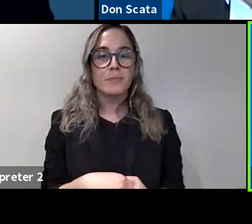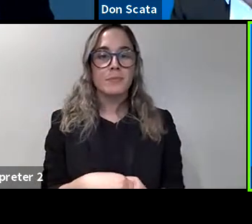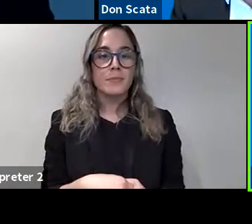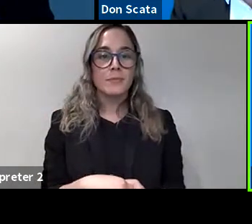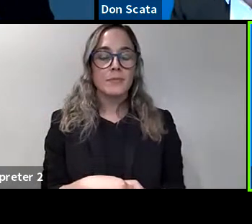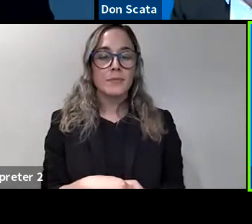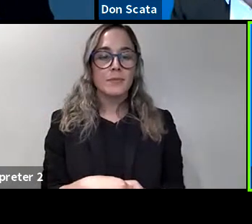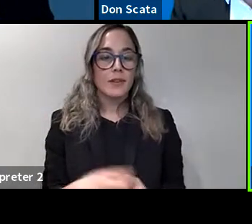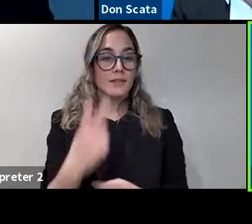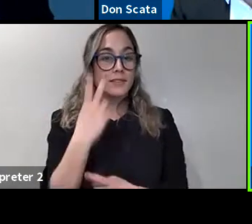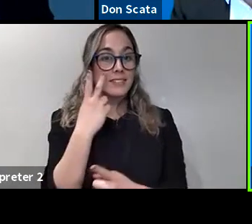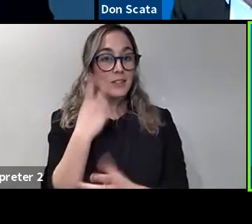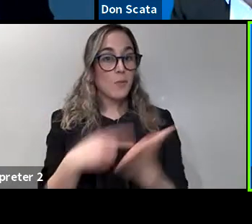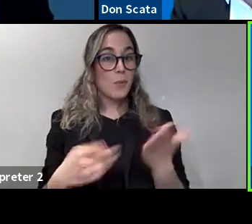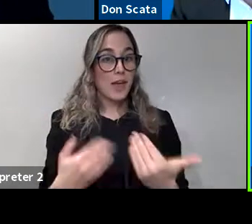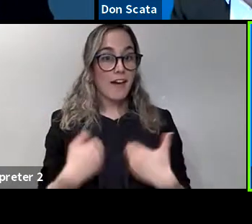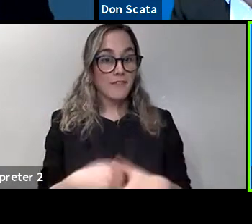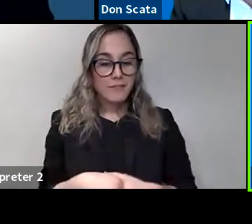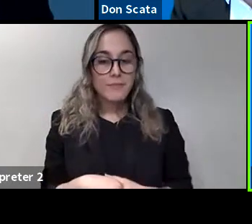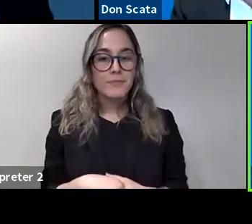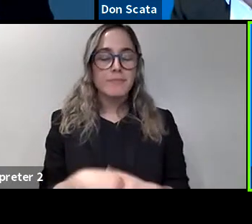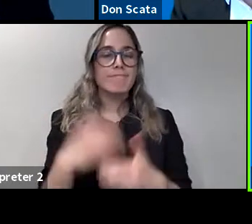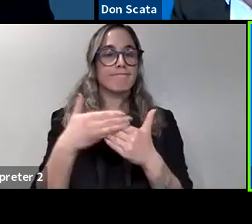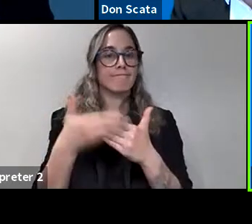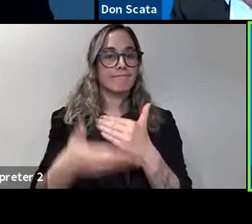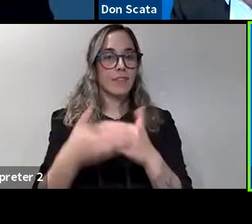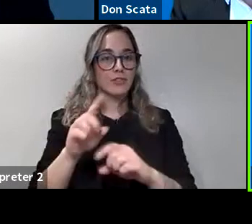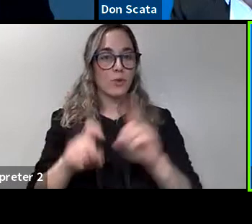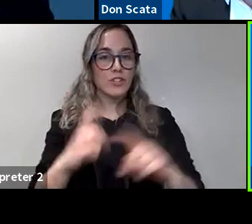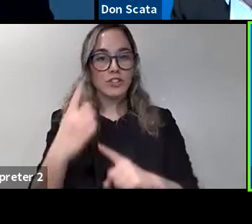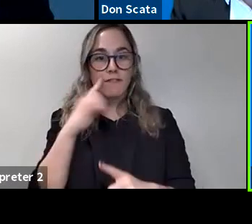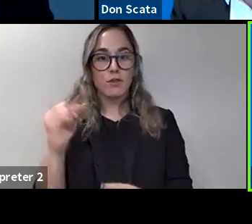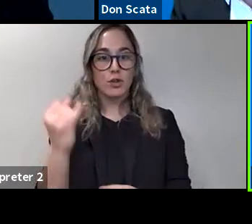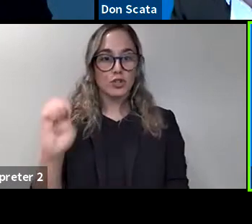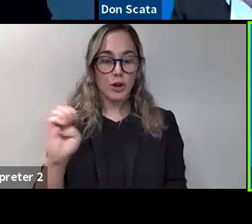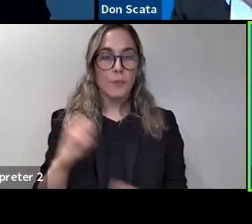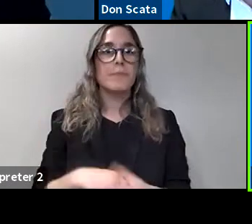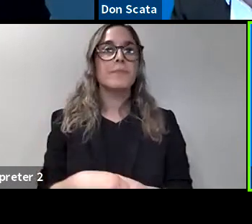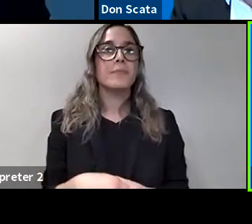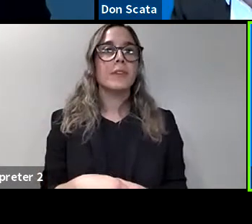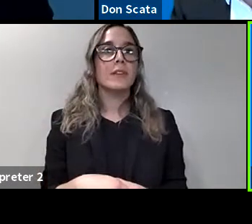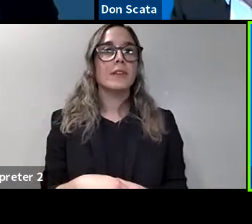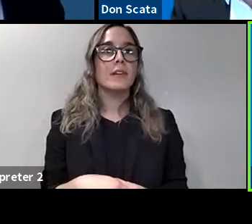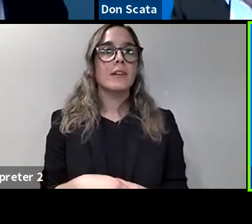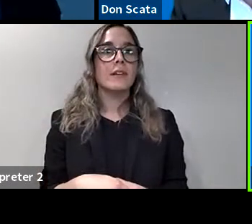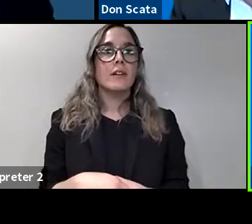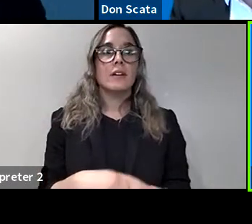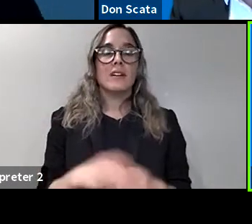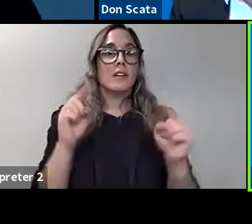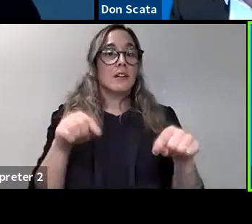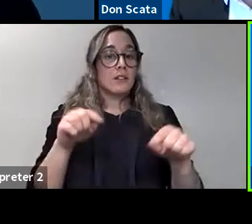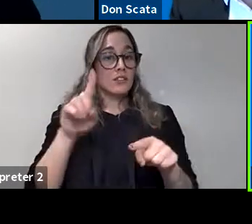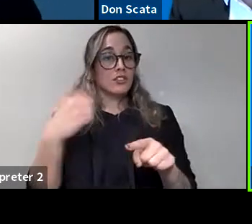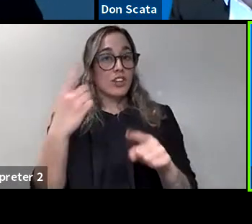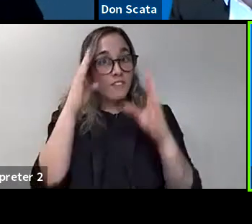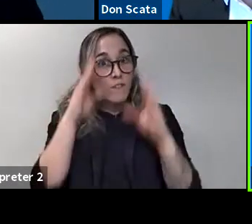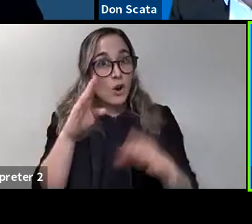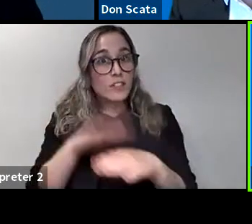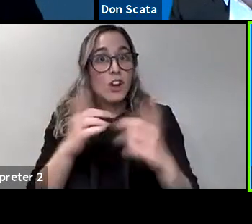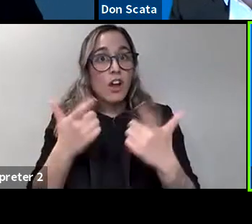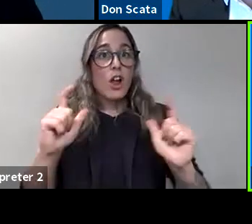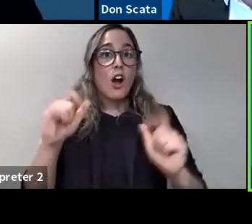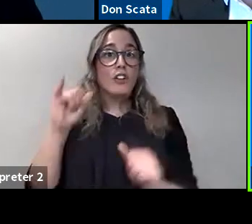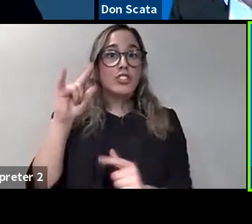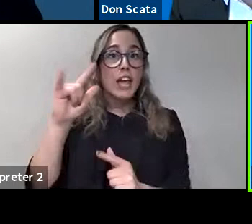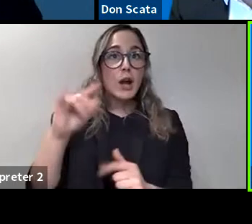Okay, let's see what we have. Next question will be for you, Joe. Does this just focus on large airports,